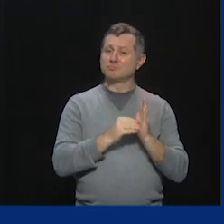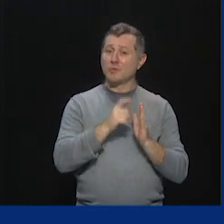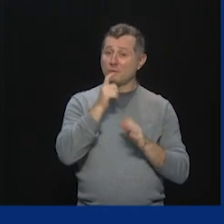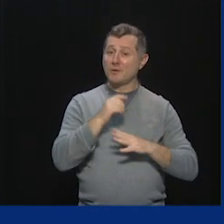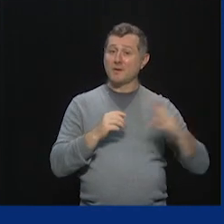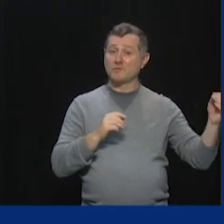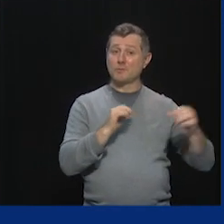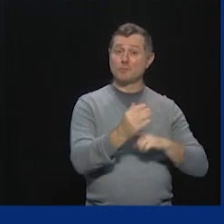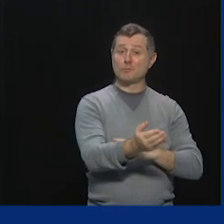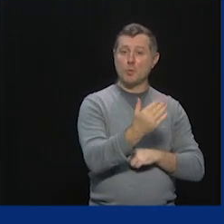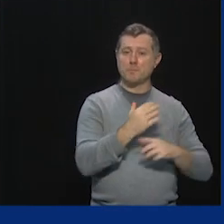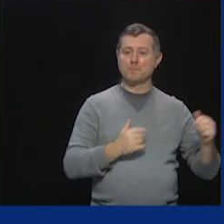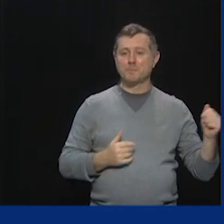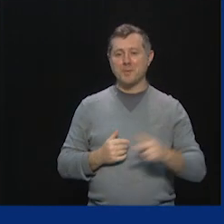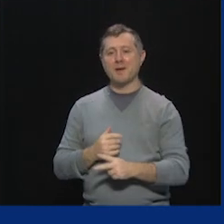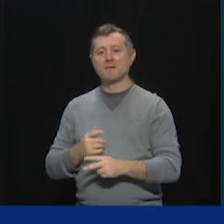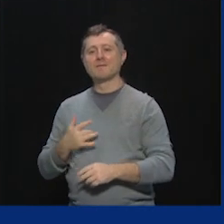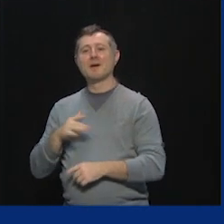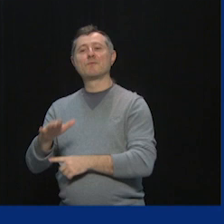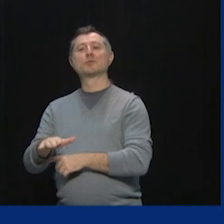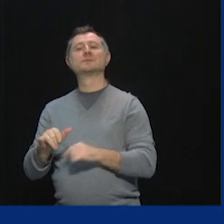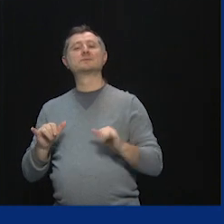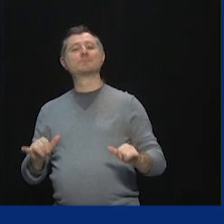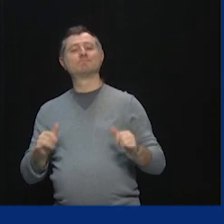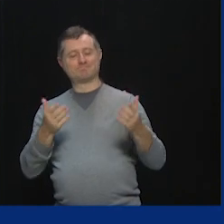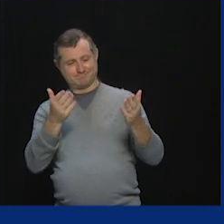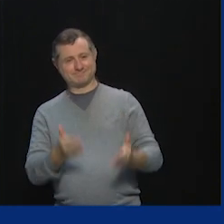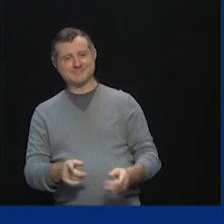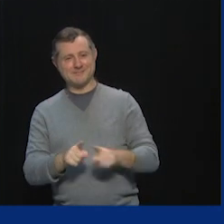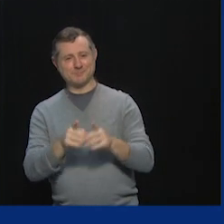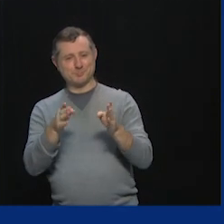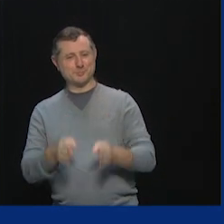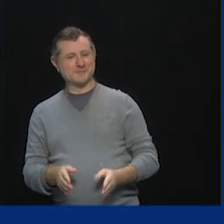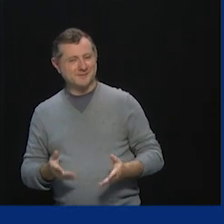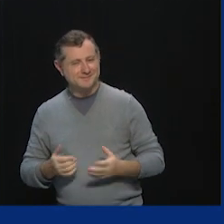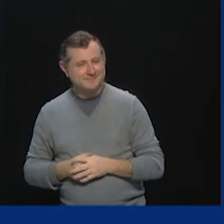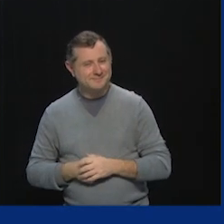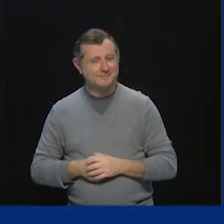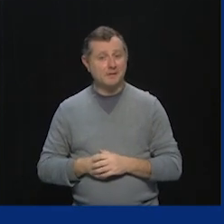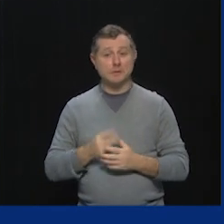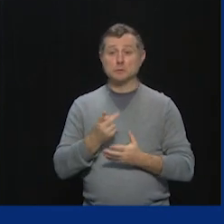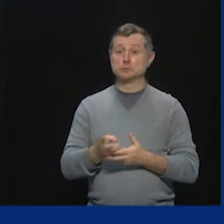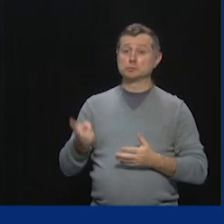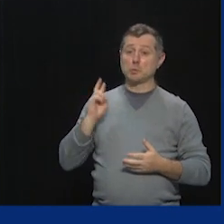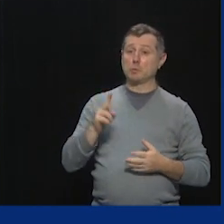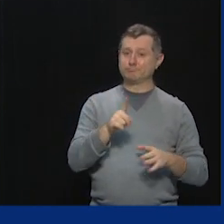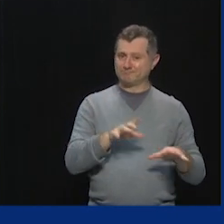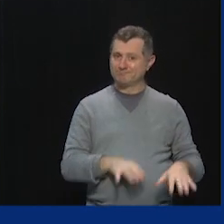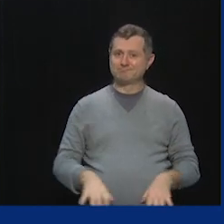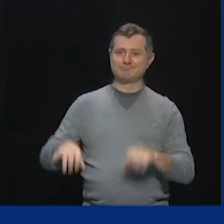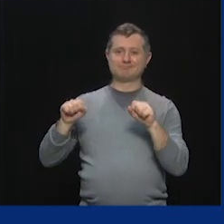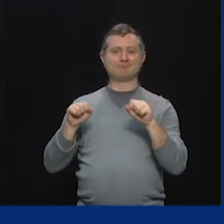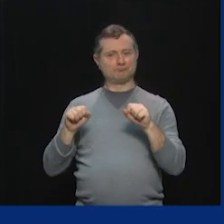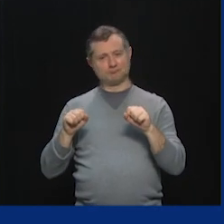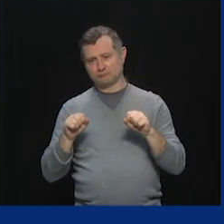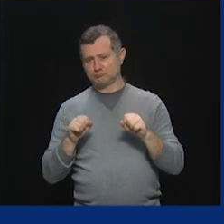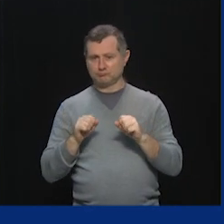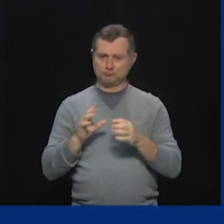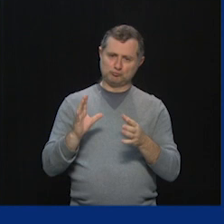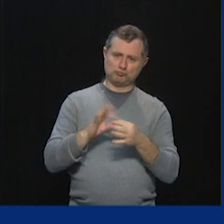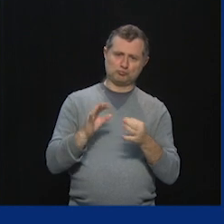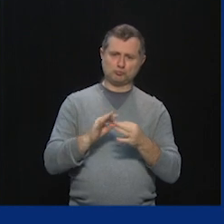that. And 2 weeks ago, when you took office, you made mention of how you wanted to collaborate, how you wanted to bring people together.